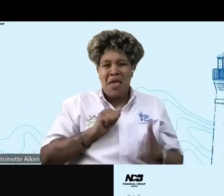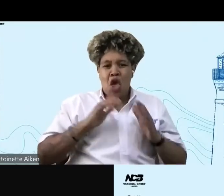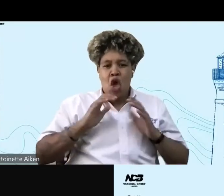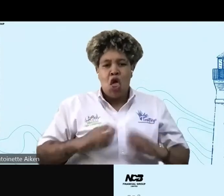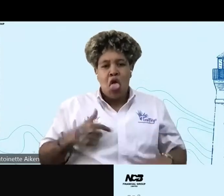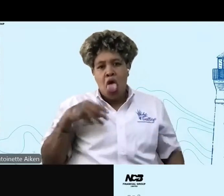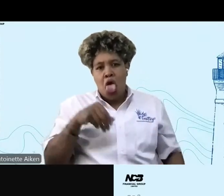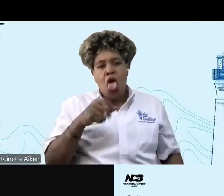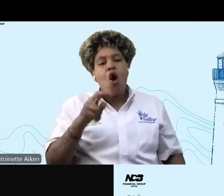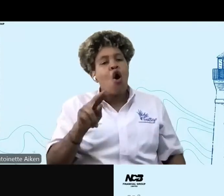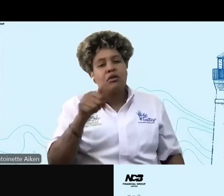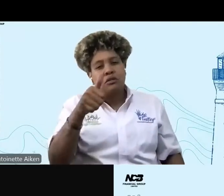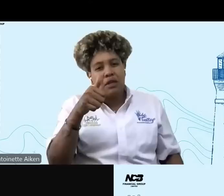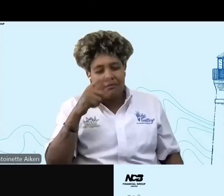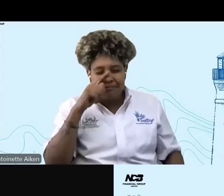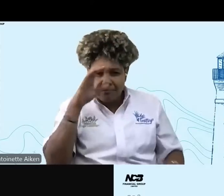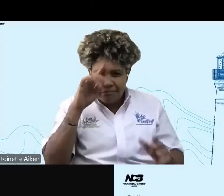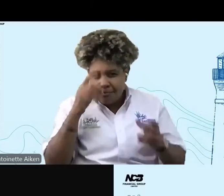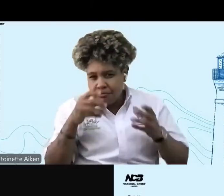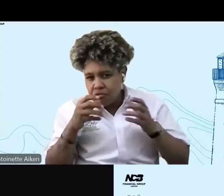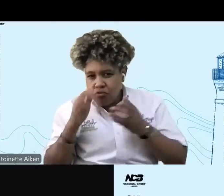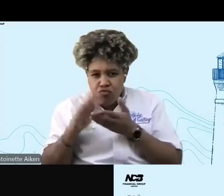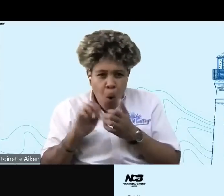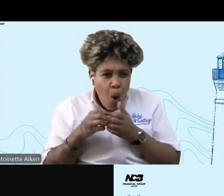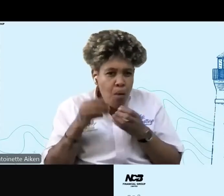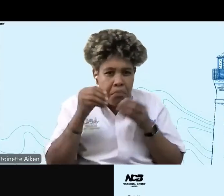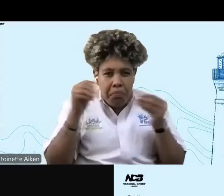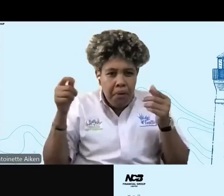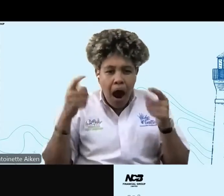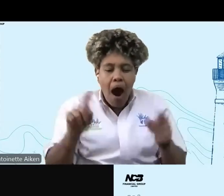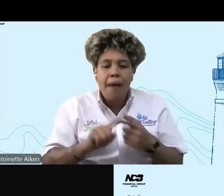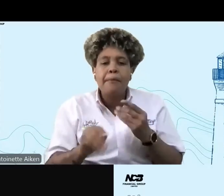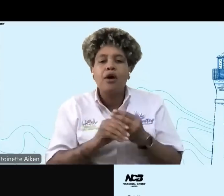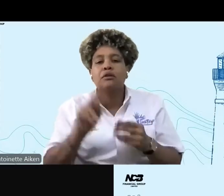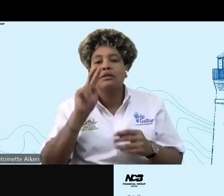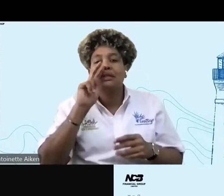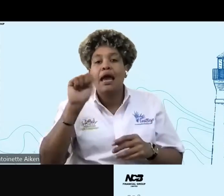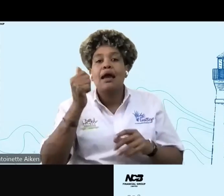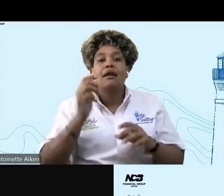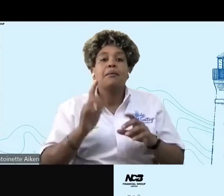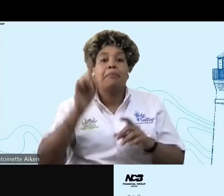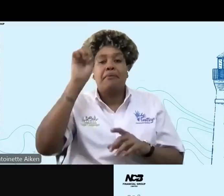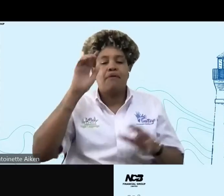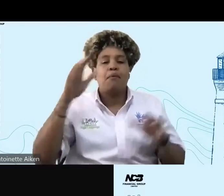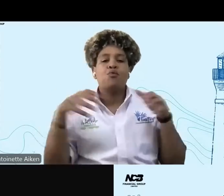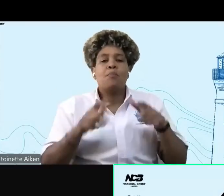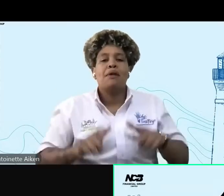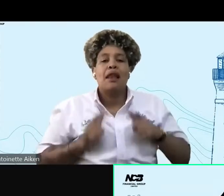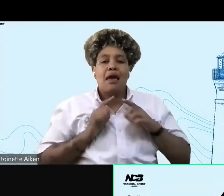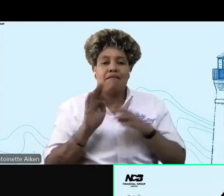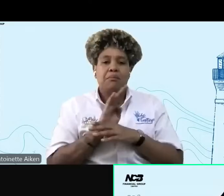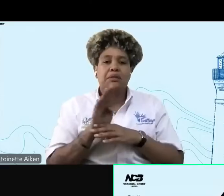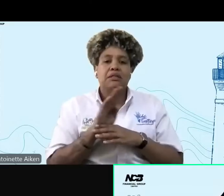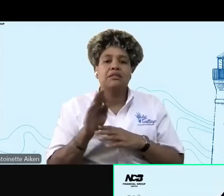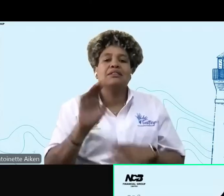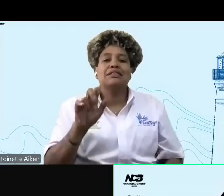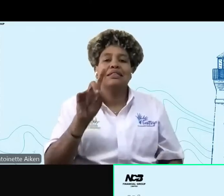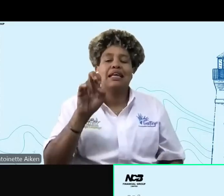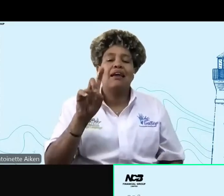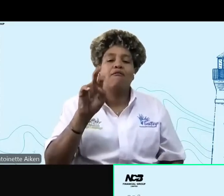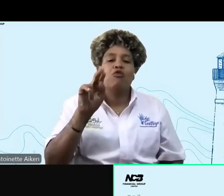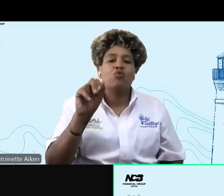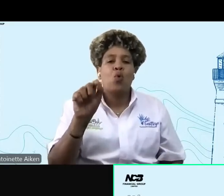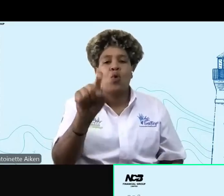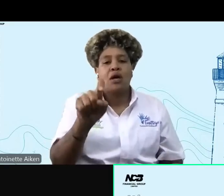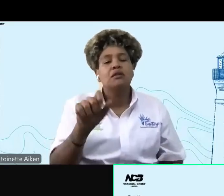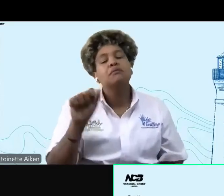also, are you seeing any major upticks in group life business? That question from David Rose. Sure. Good morning, all.